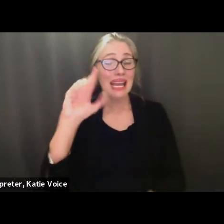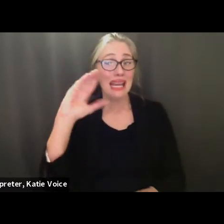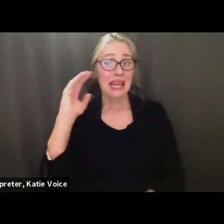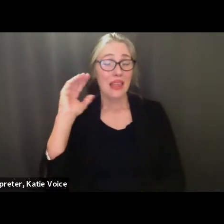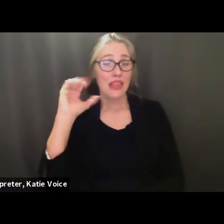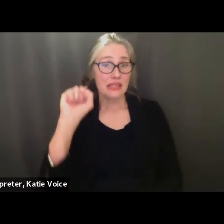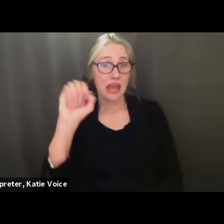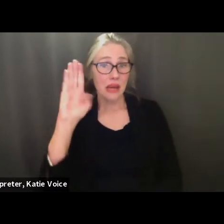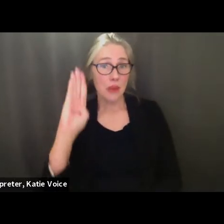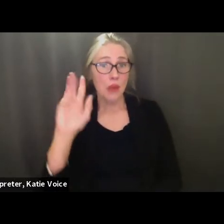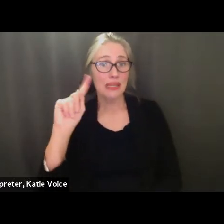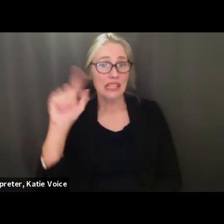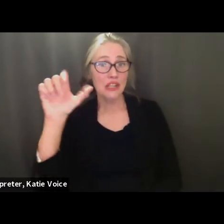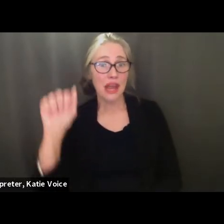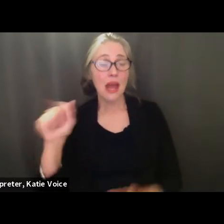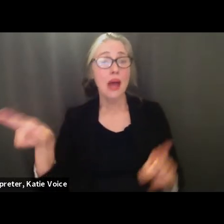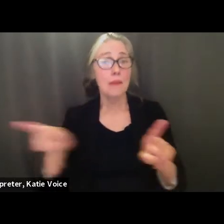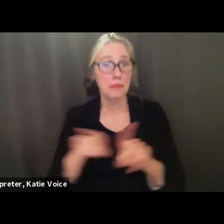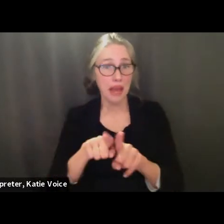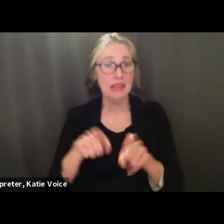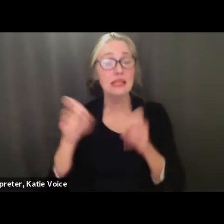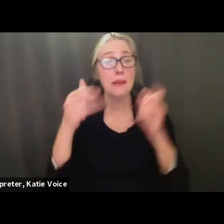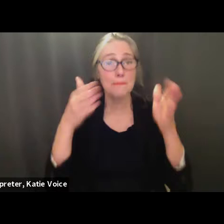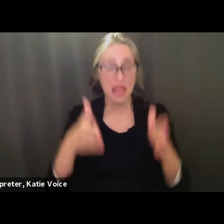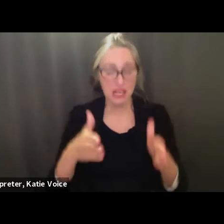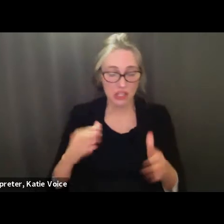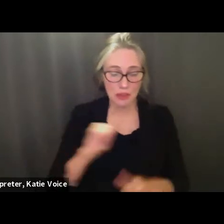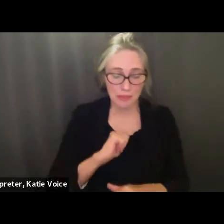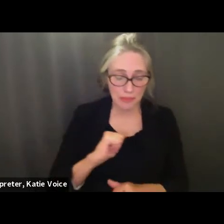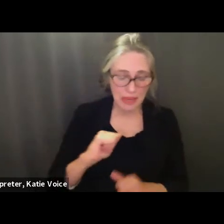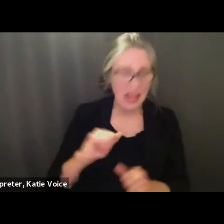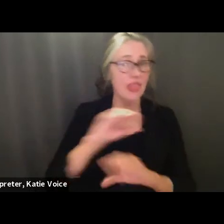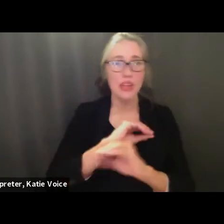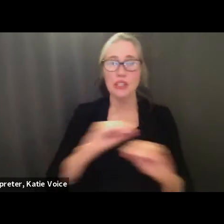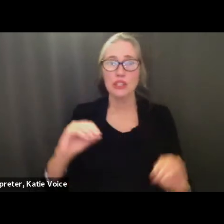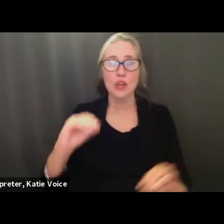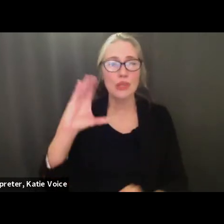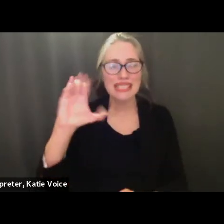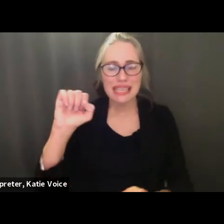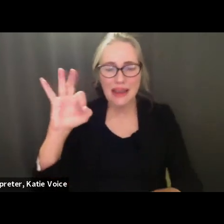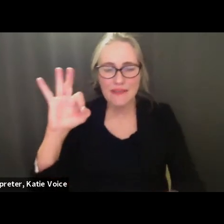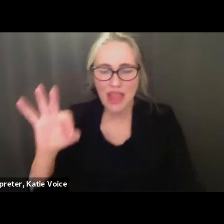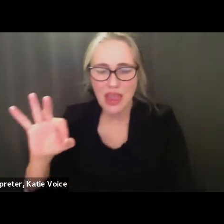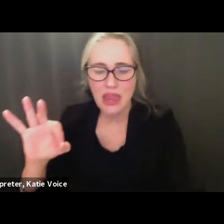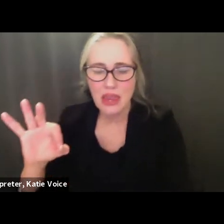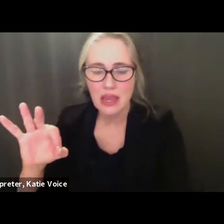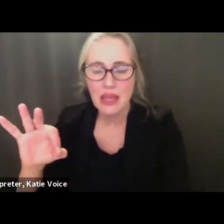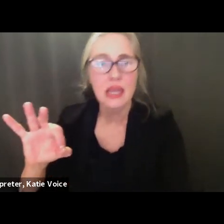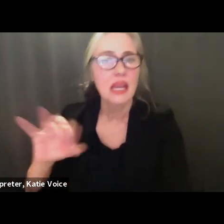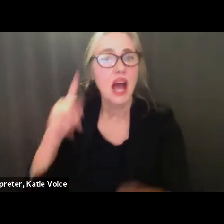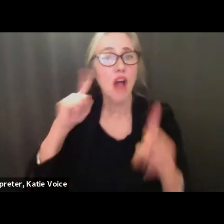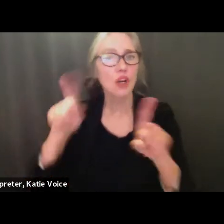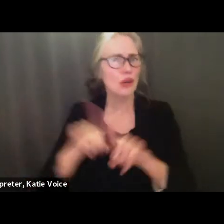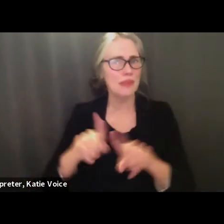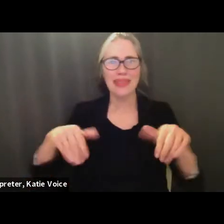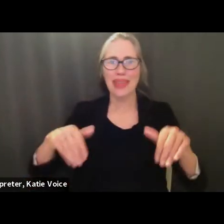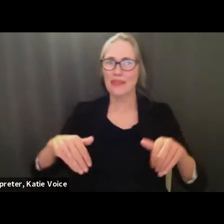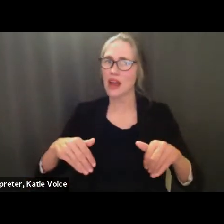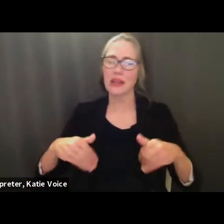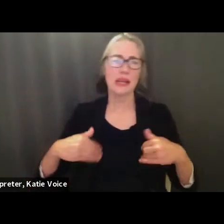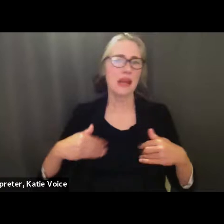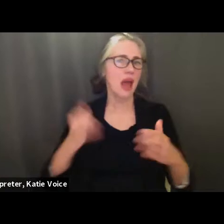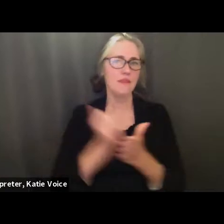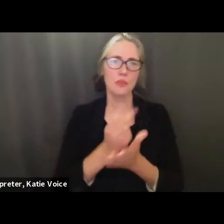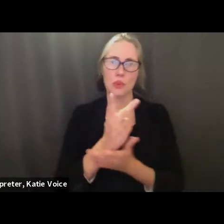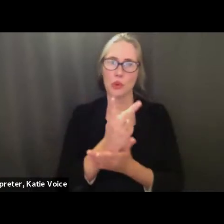confidential and management. There is no CSEA in this agreement. They have not reached approval, or we have